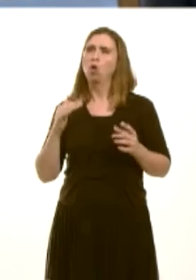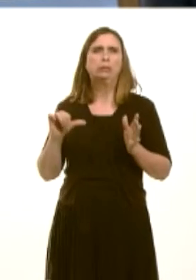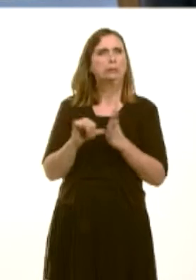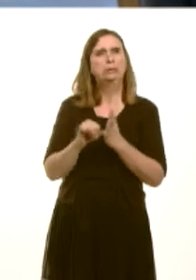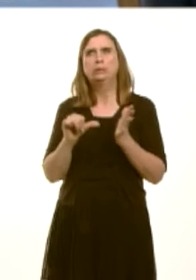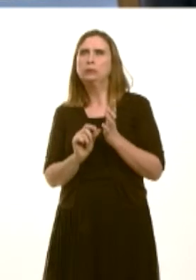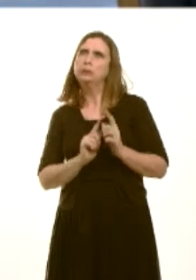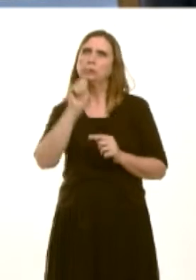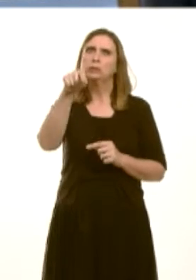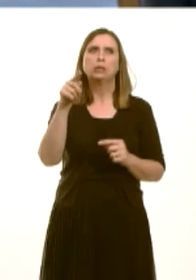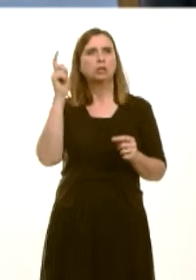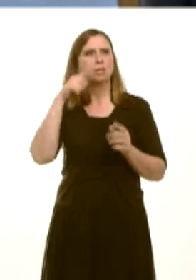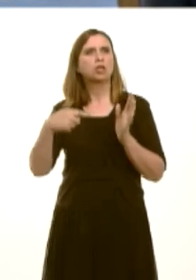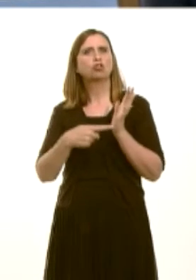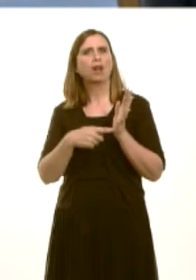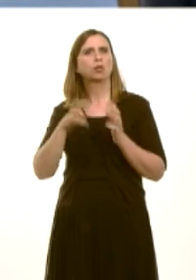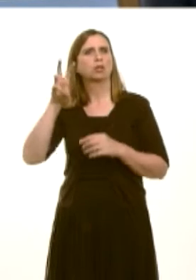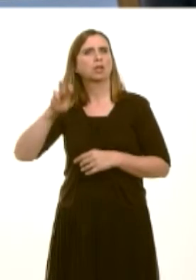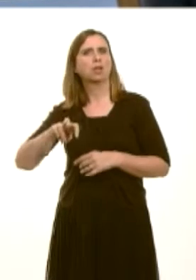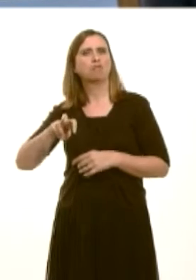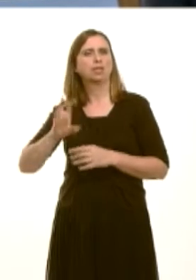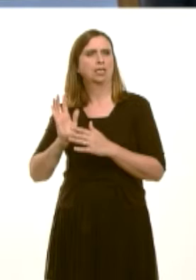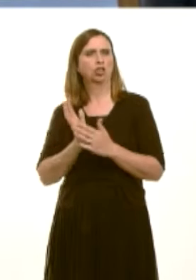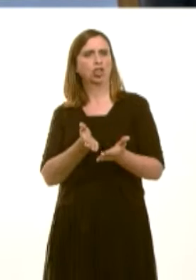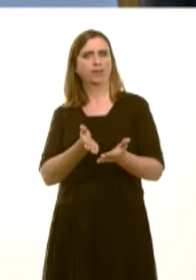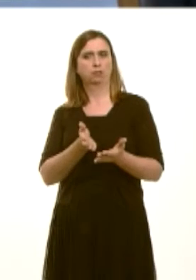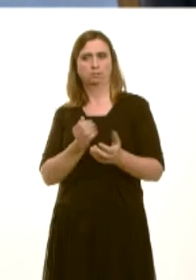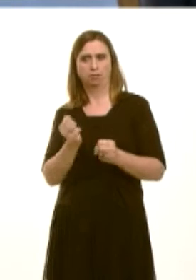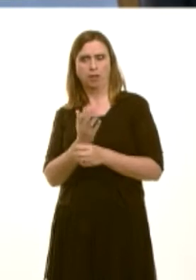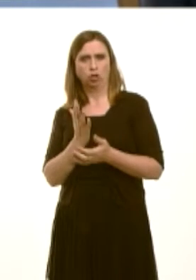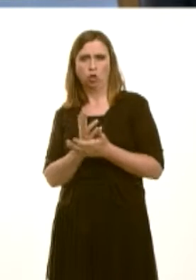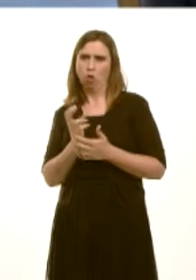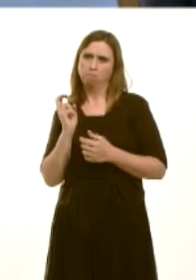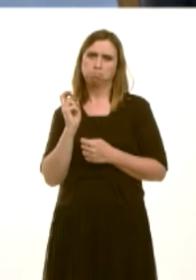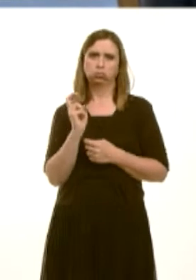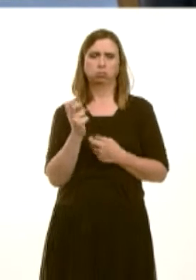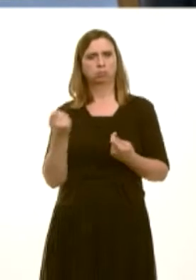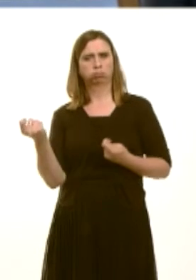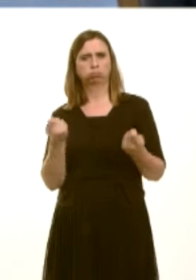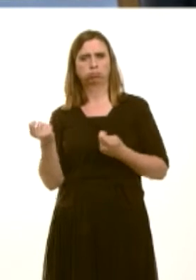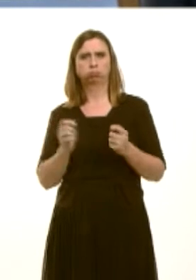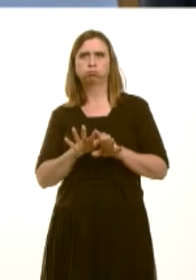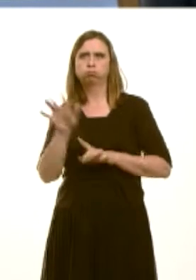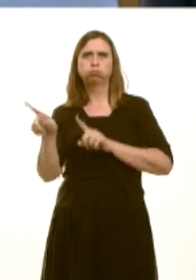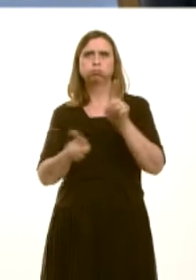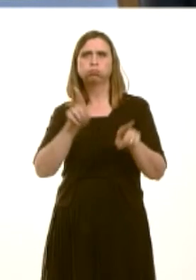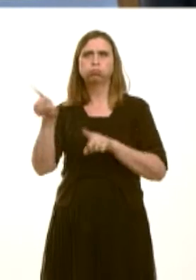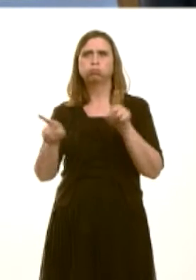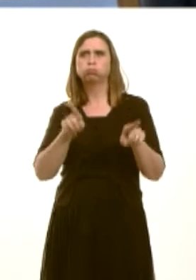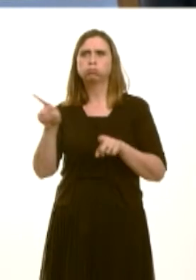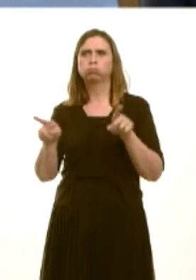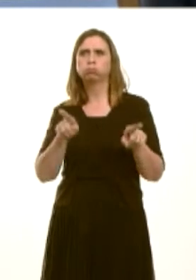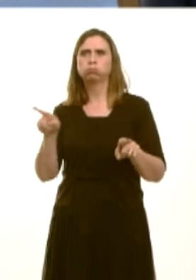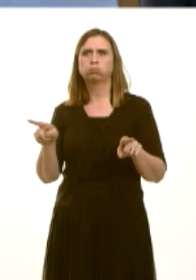development of the Traws Cymru service in order to ensure more robust network than was the case in the past over the with the old Traws